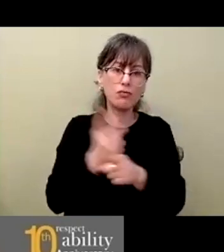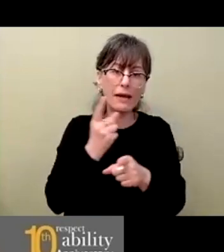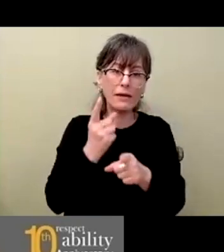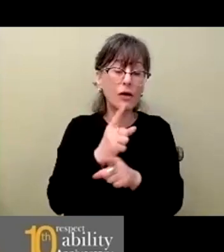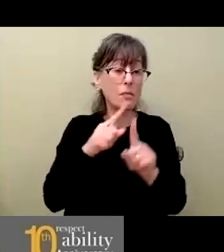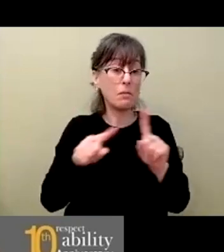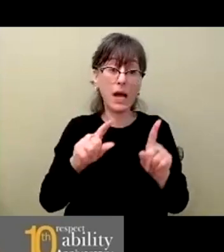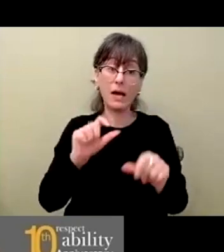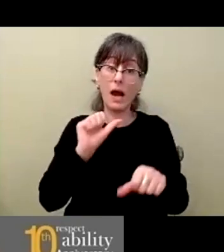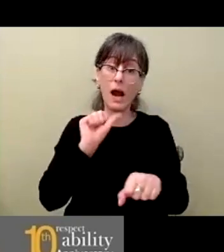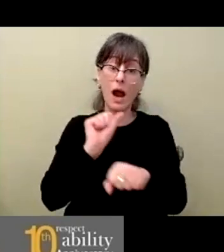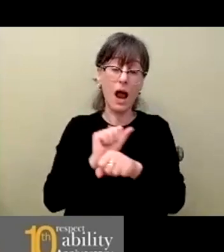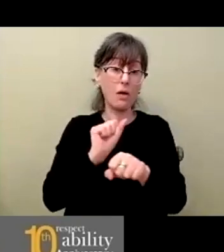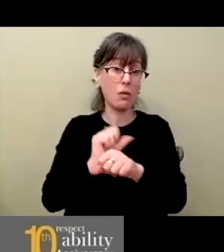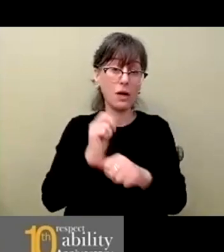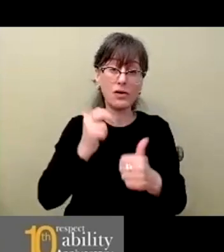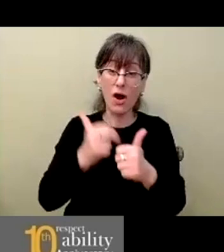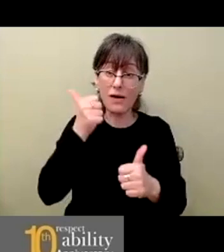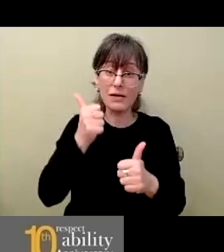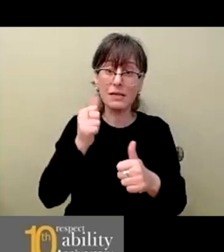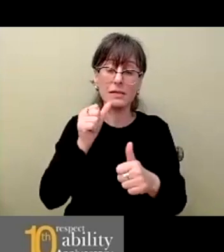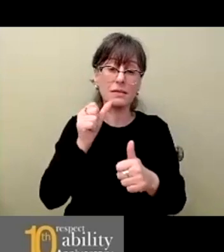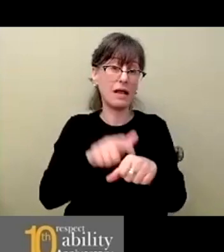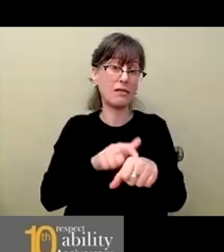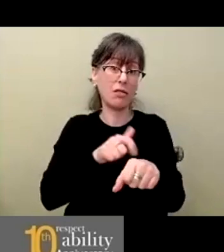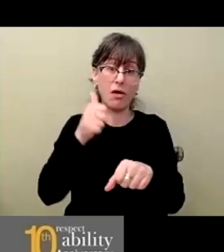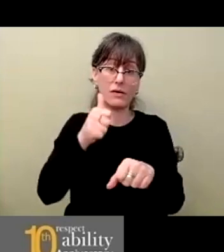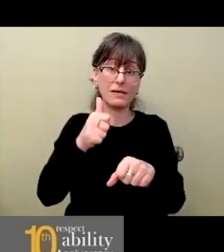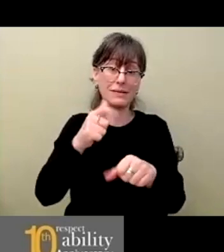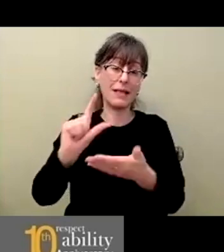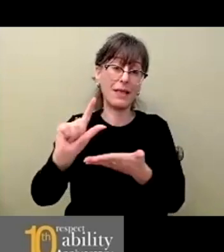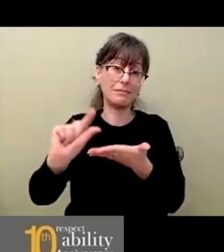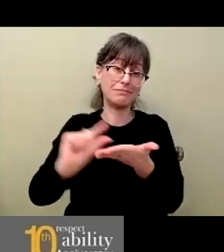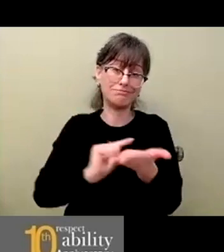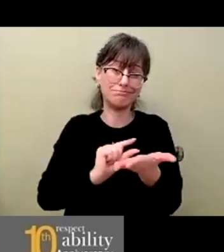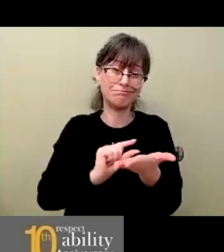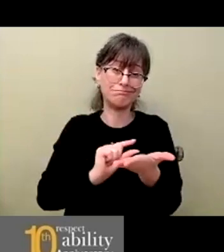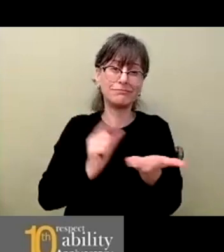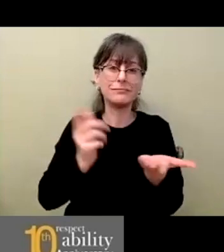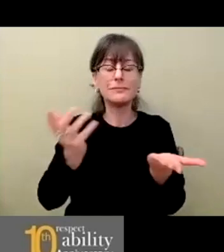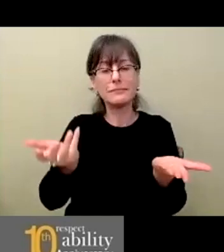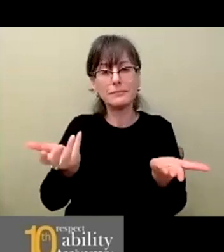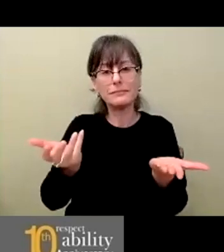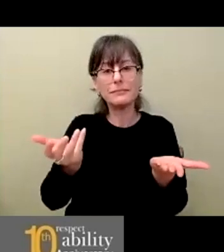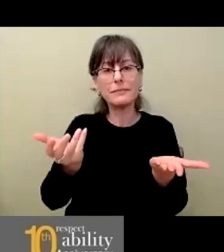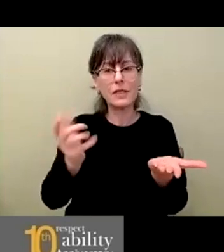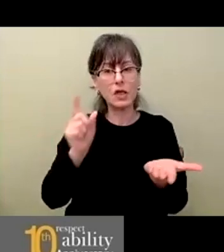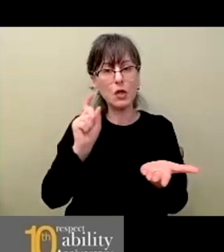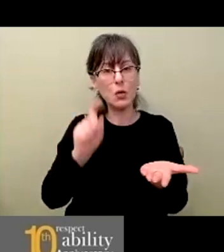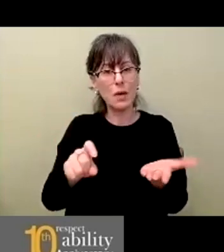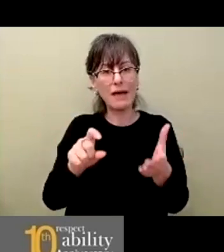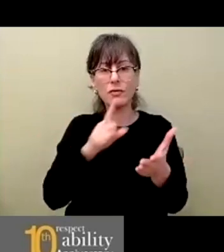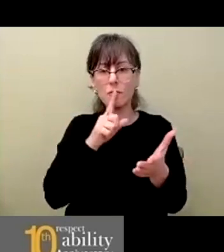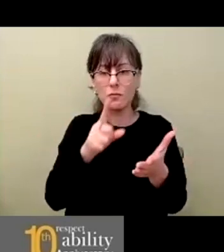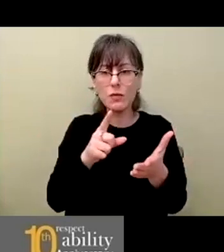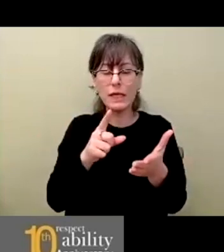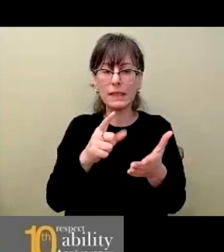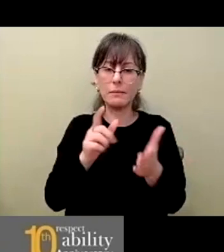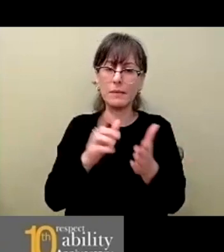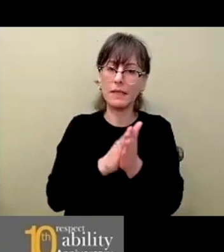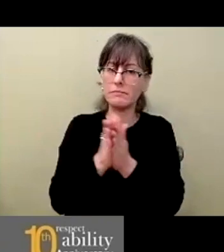I've ever worked. It's the longest I've ever worked, and it's the least I've ever been paid. And so it's something you have to do really from a place of